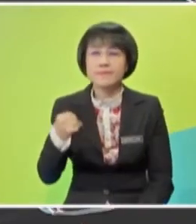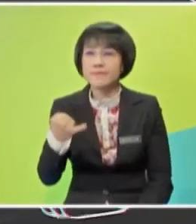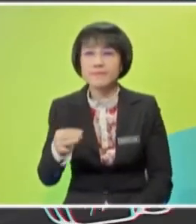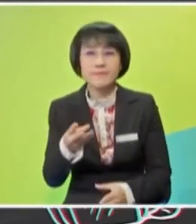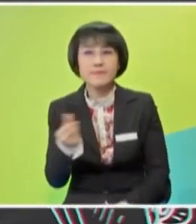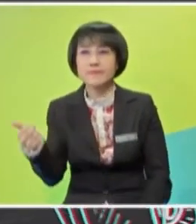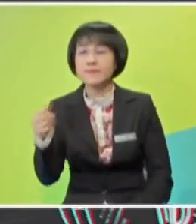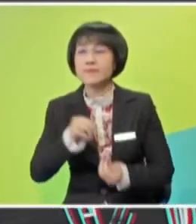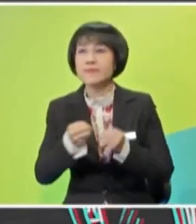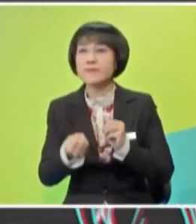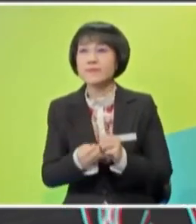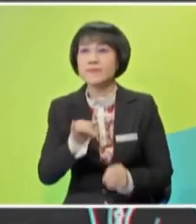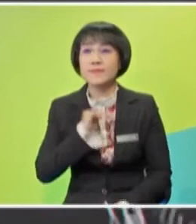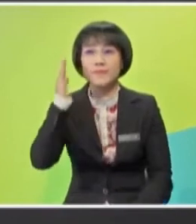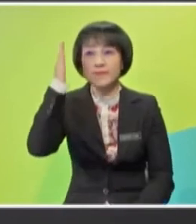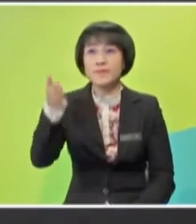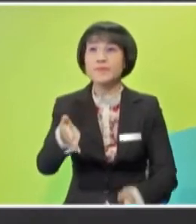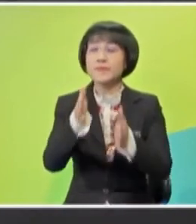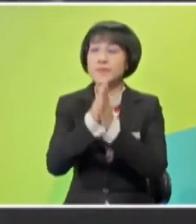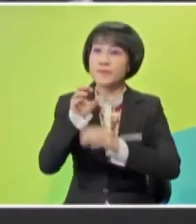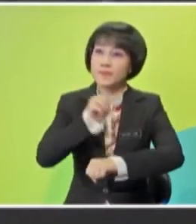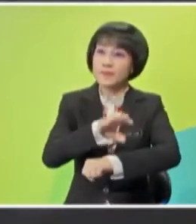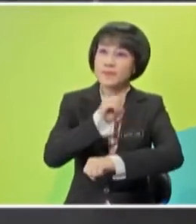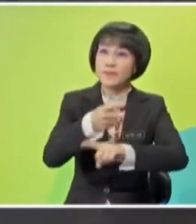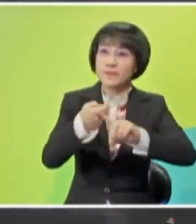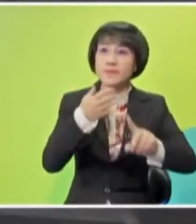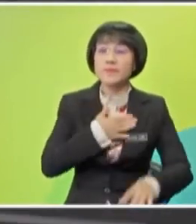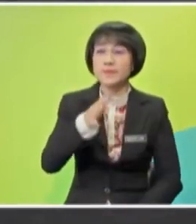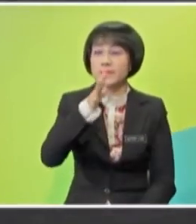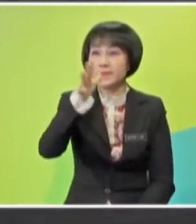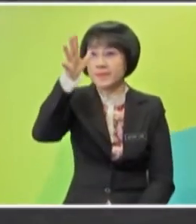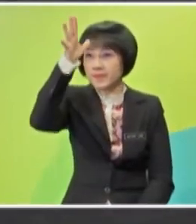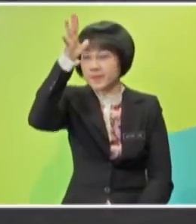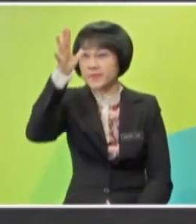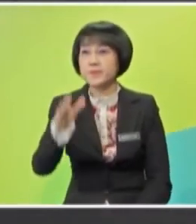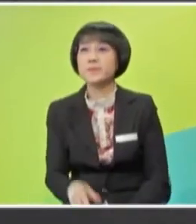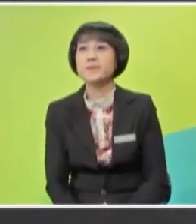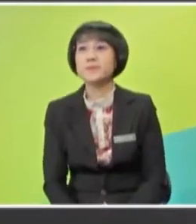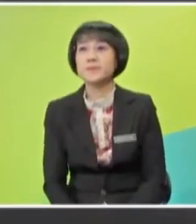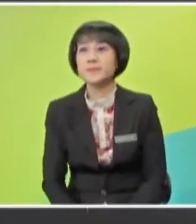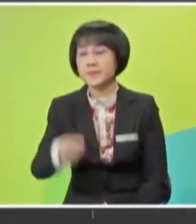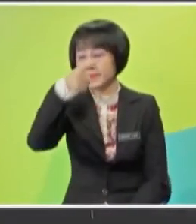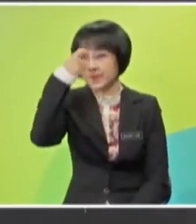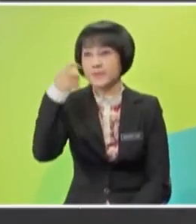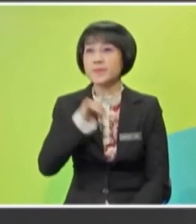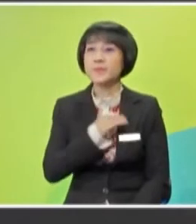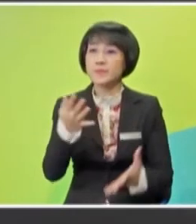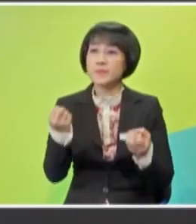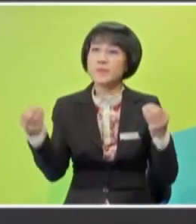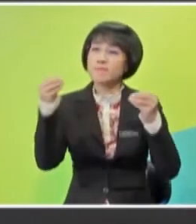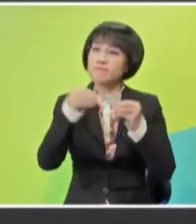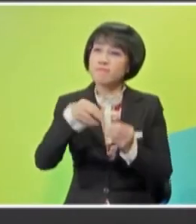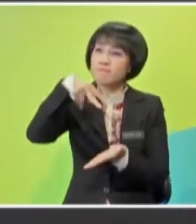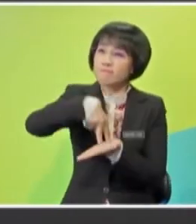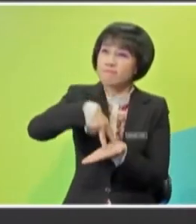I will ask for advice from my parents. This is because we want to be a more independent person.